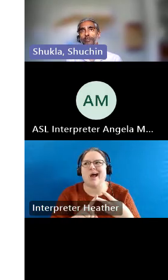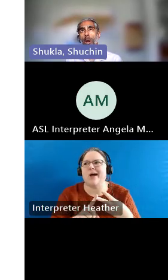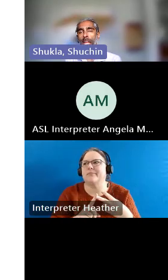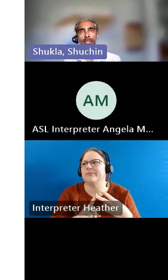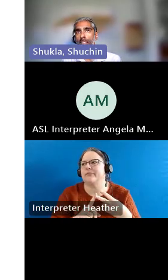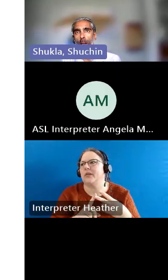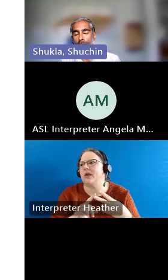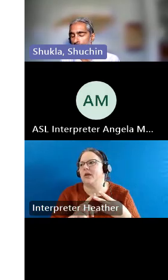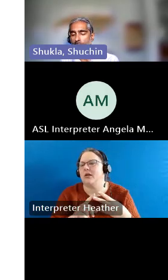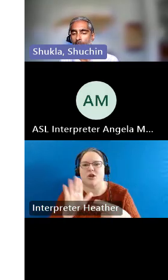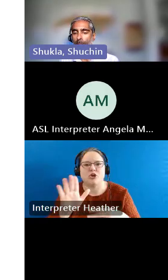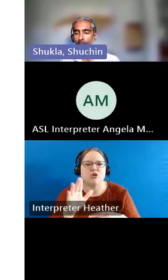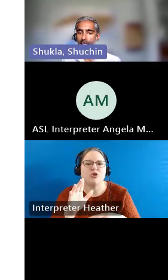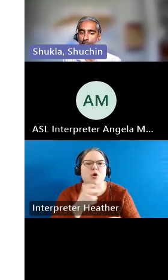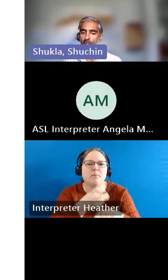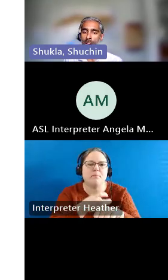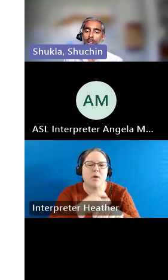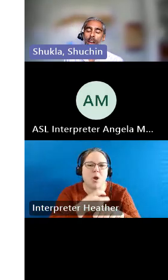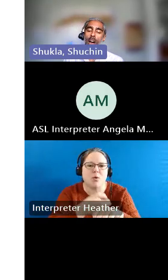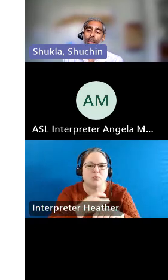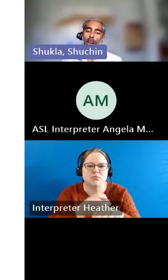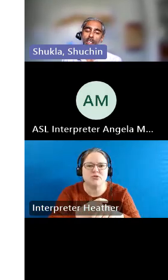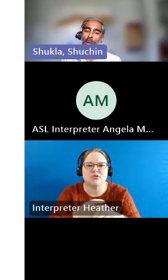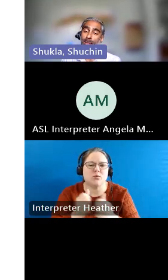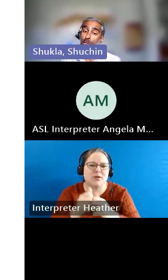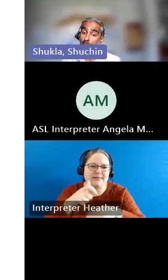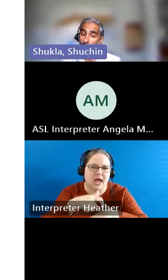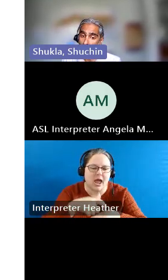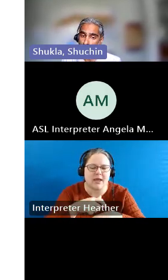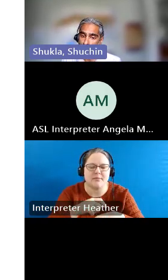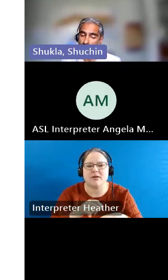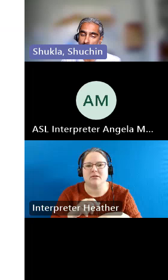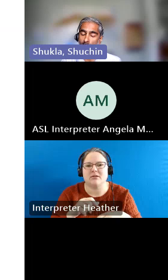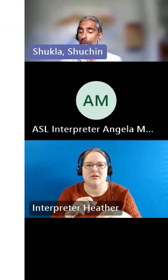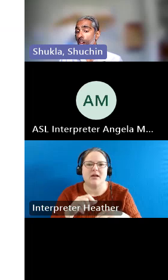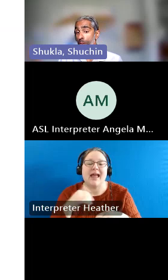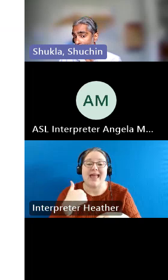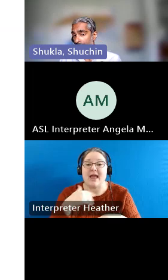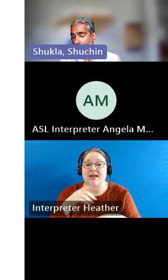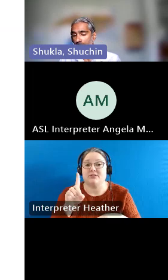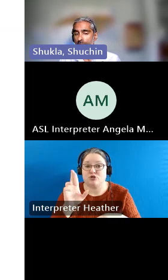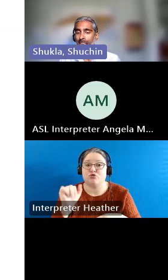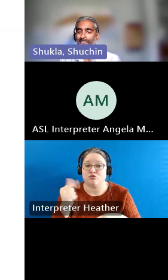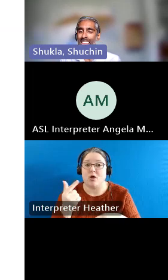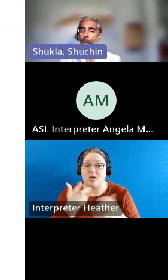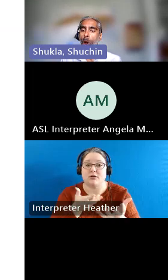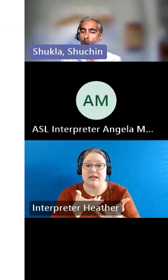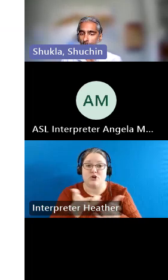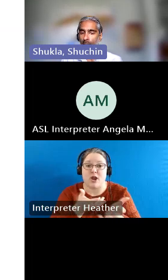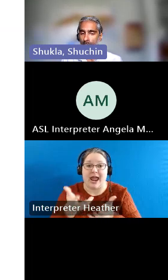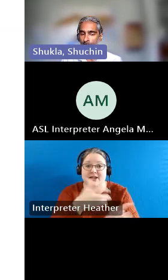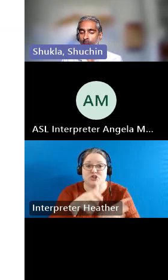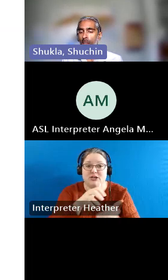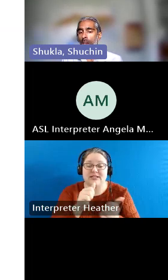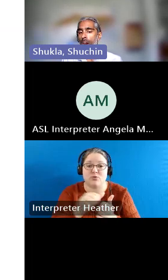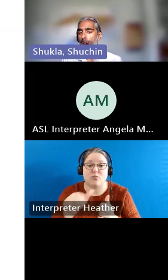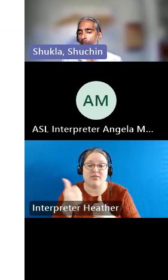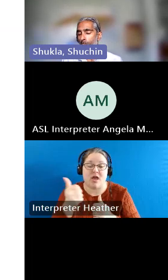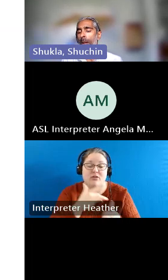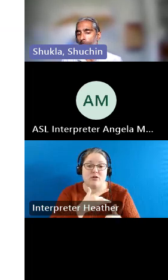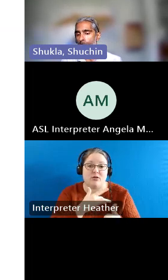your bone density over time, et cetera. It also has some drug interactions with other medications, and it has some heart